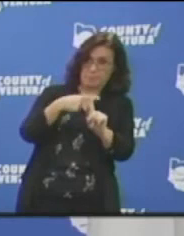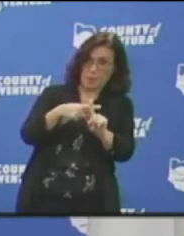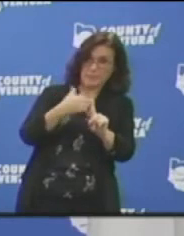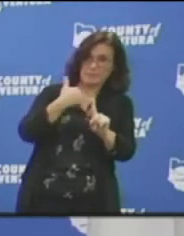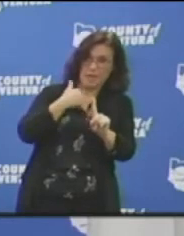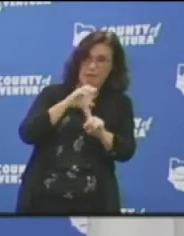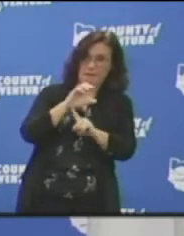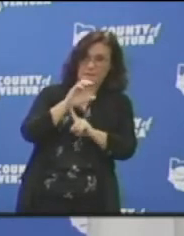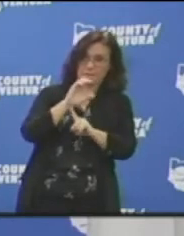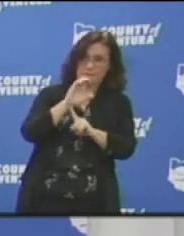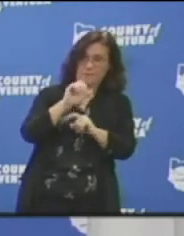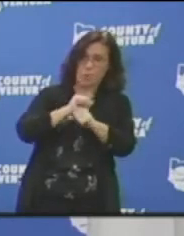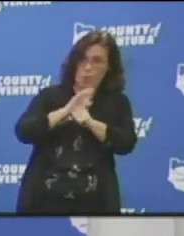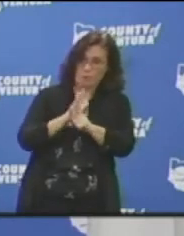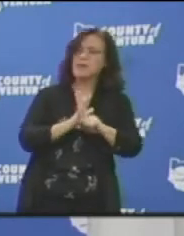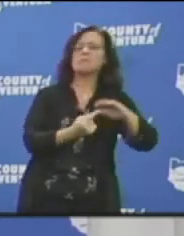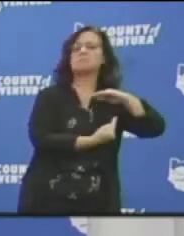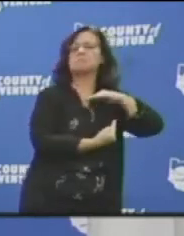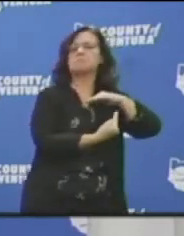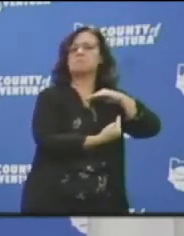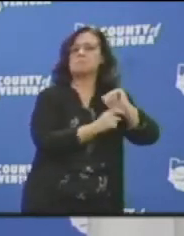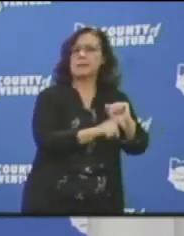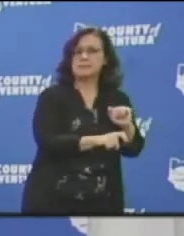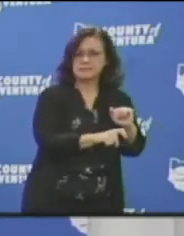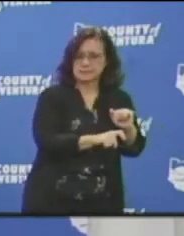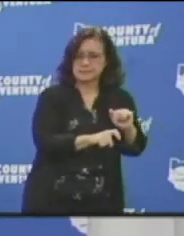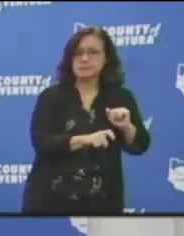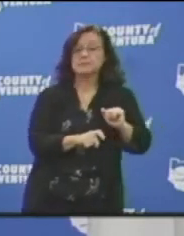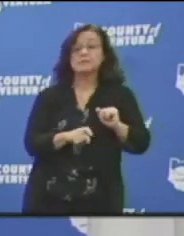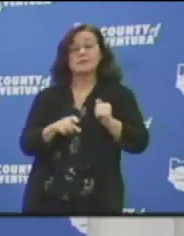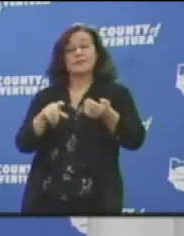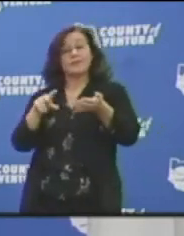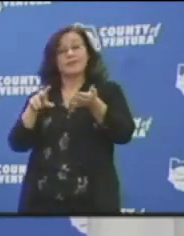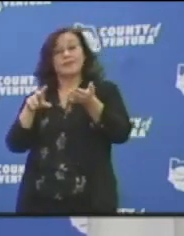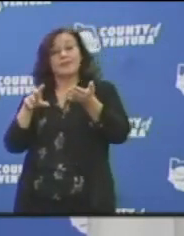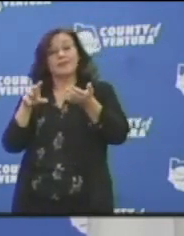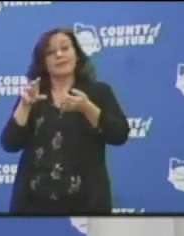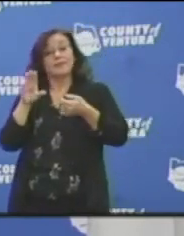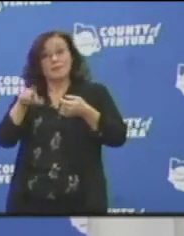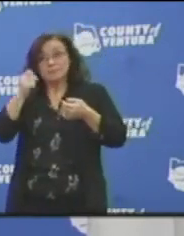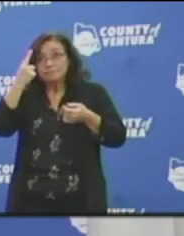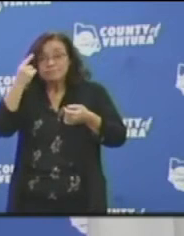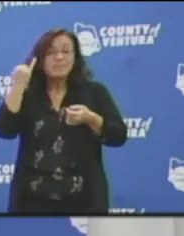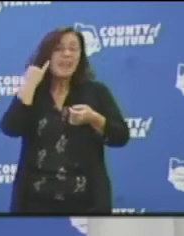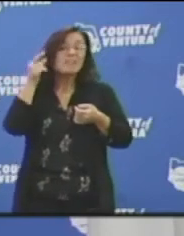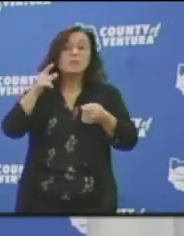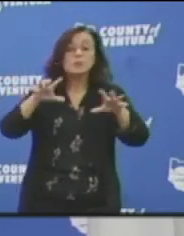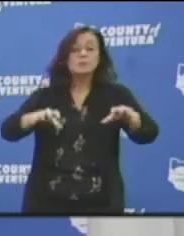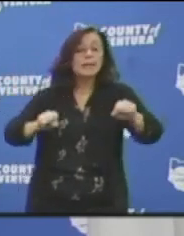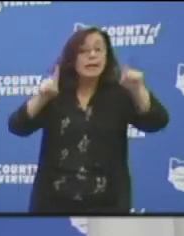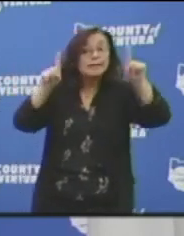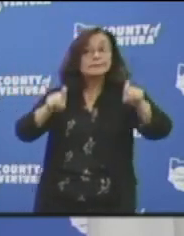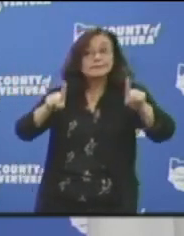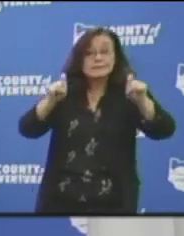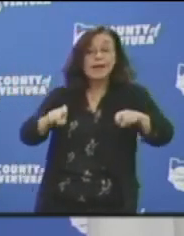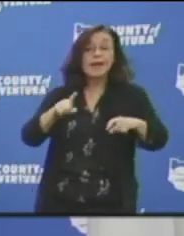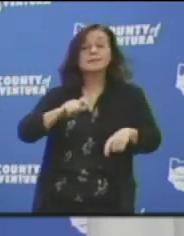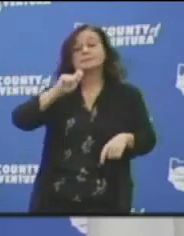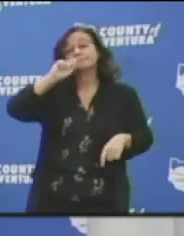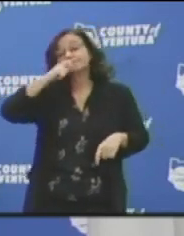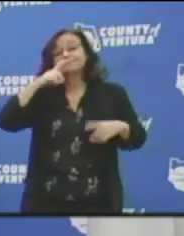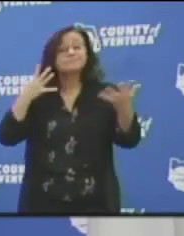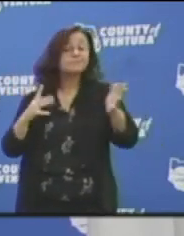fail-safe option to then do whatever you choose to do without taking